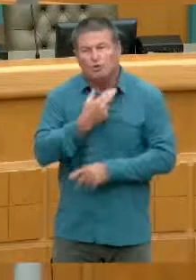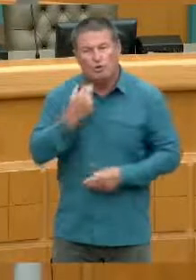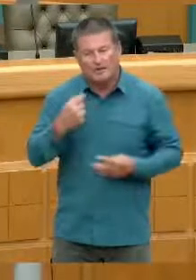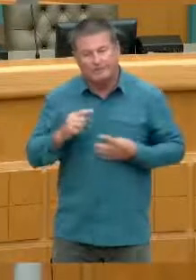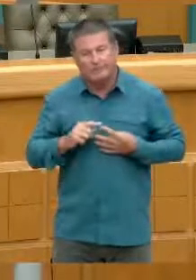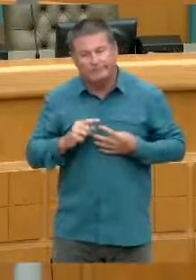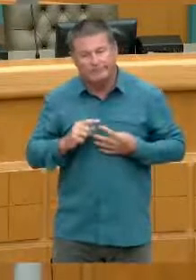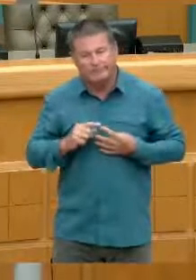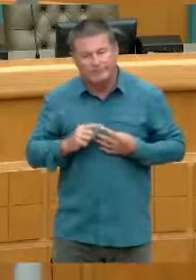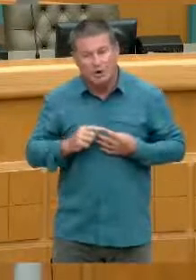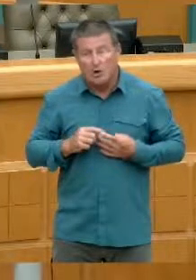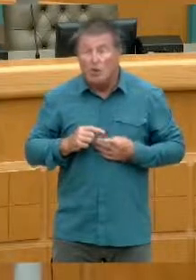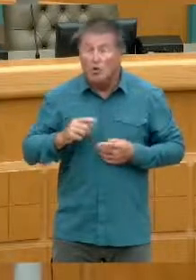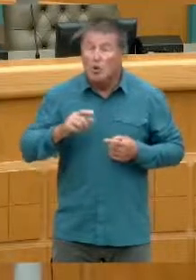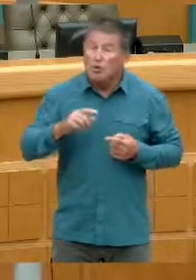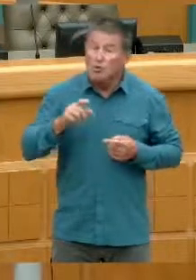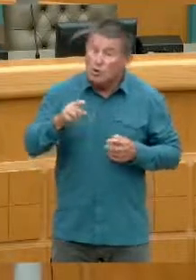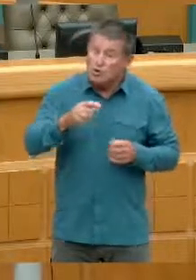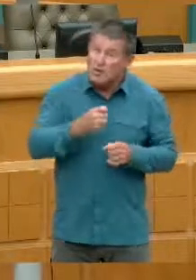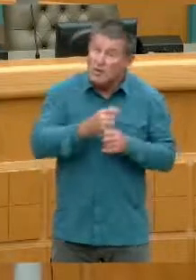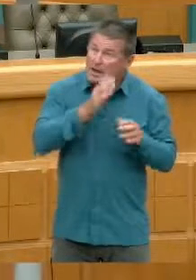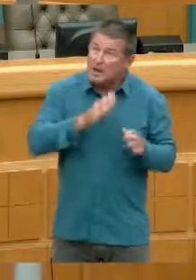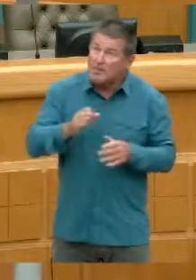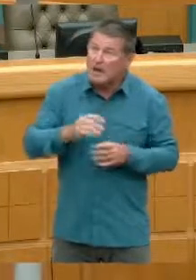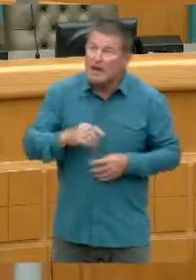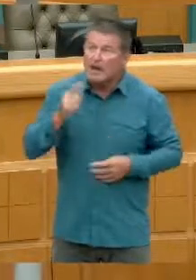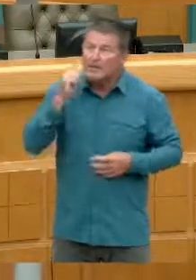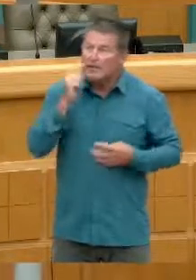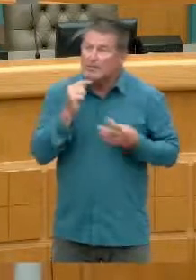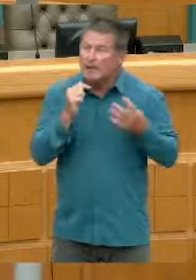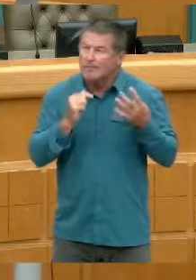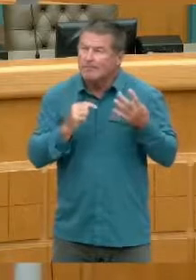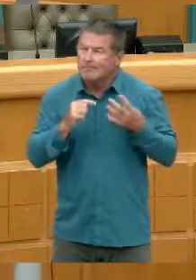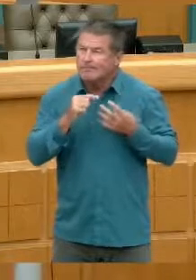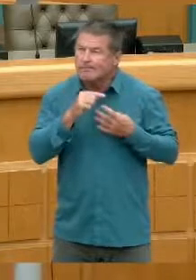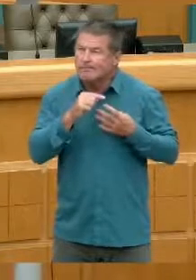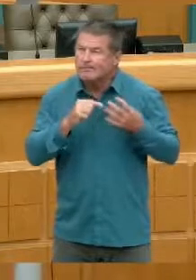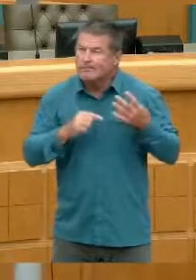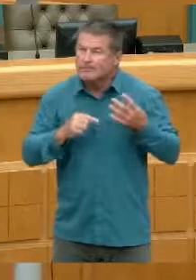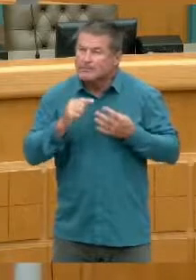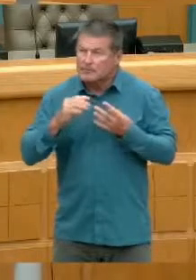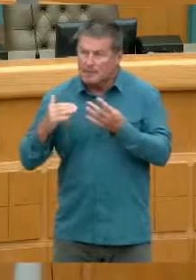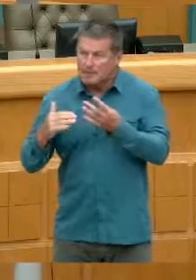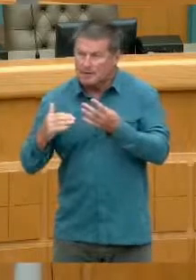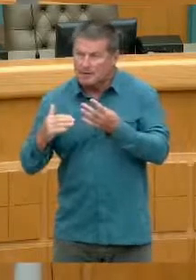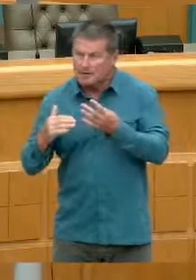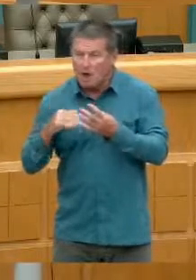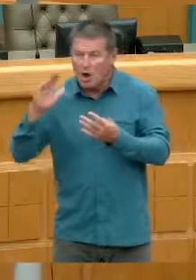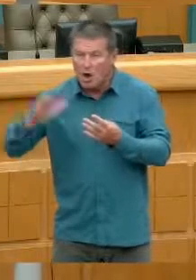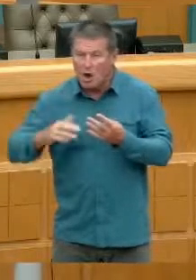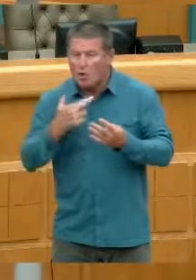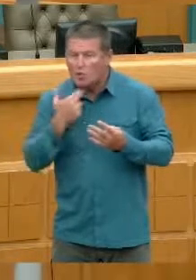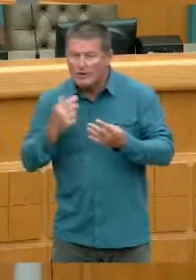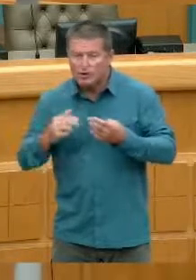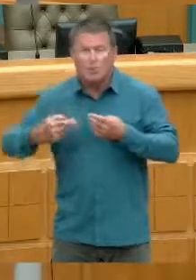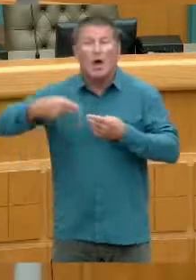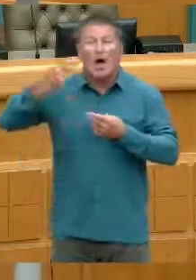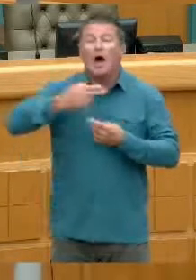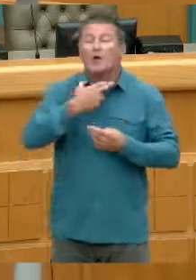COVID-19. So when you're out there, make these decisions thinking about the spectrum from the lowest risk to the highest